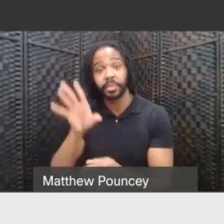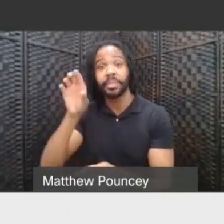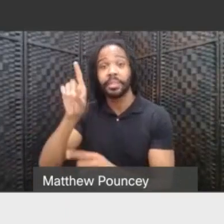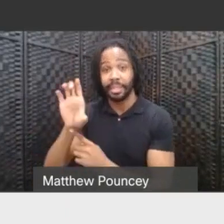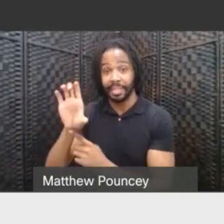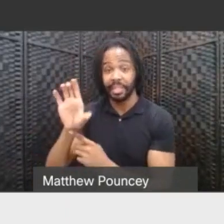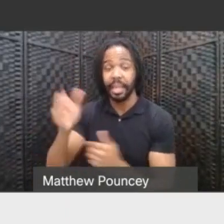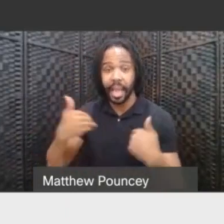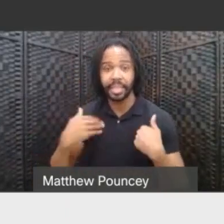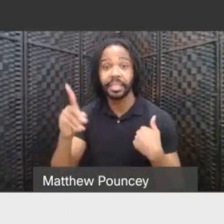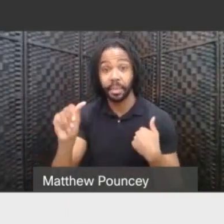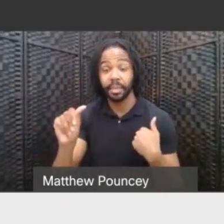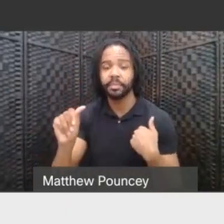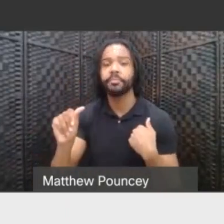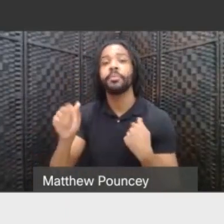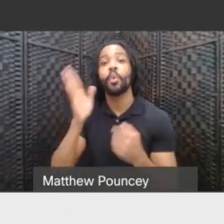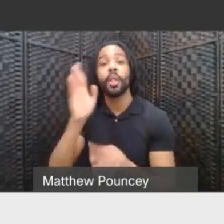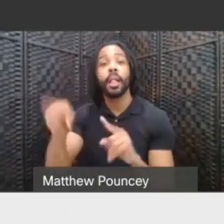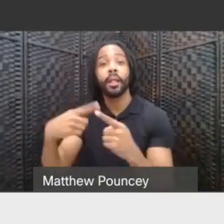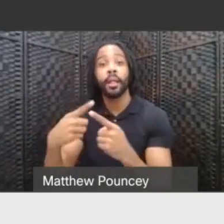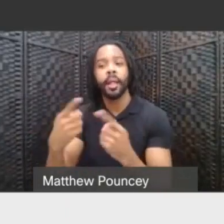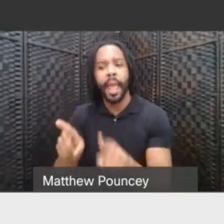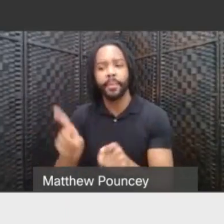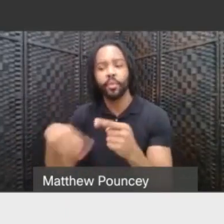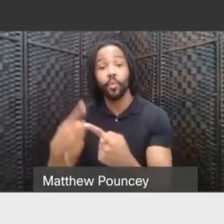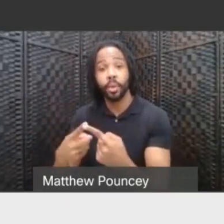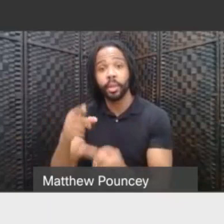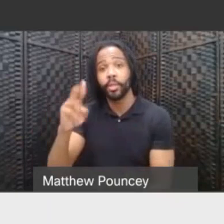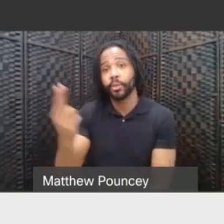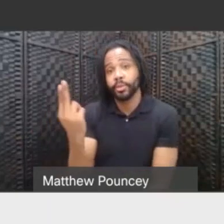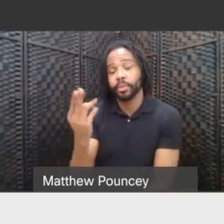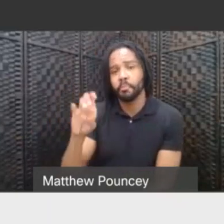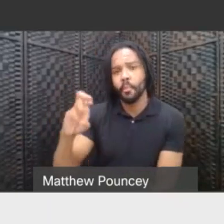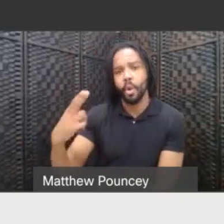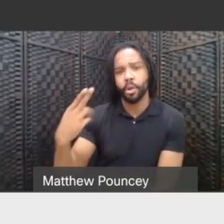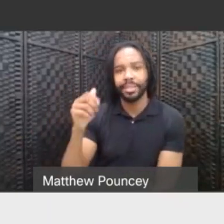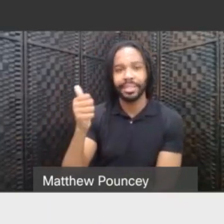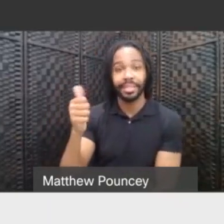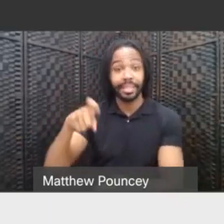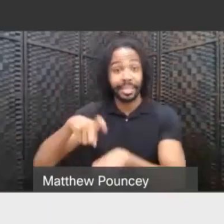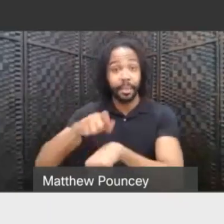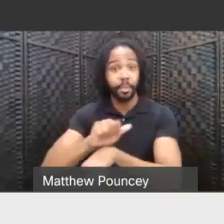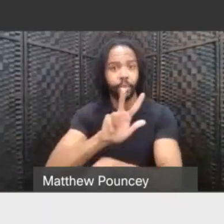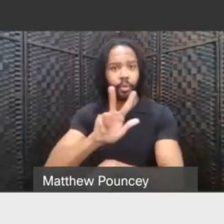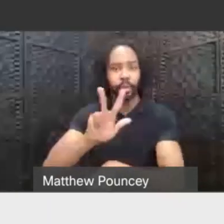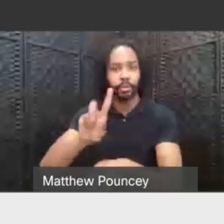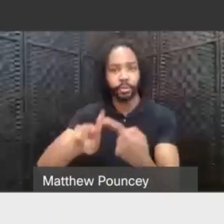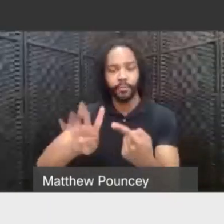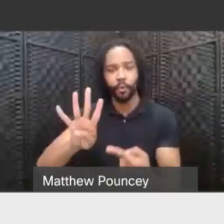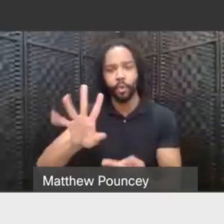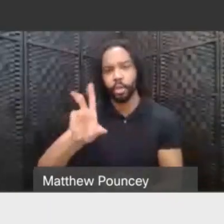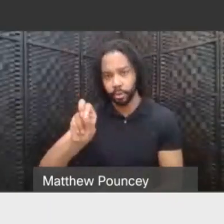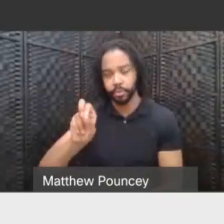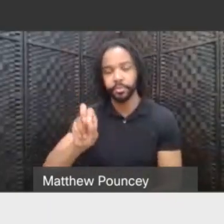D.C. It's occurring on Thursday, March 10th from 3 to 4:30.